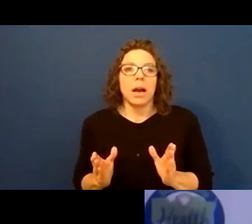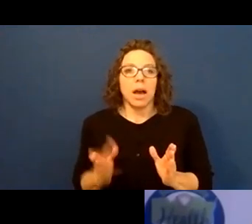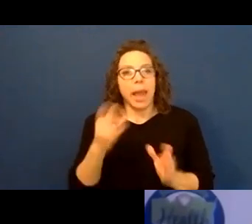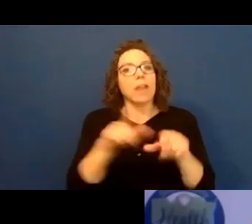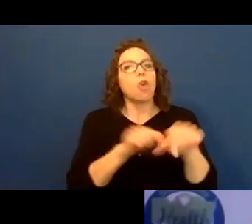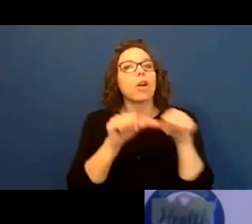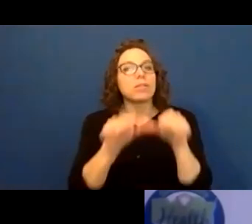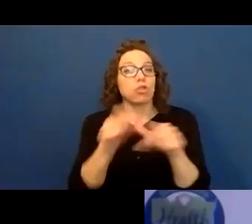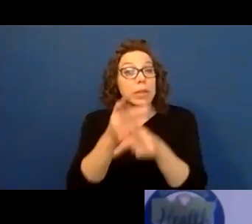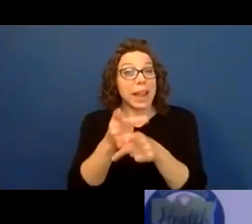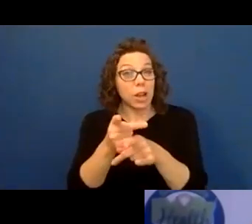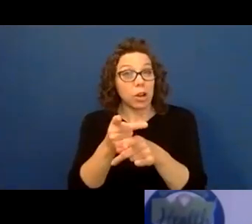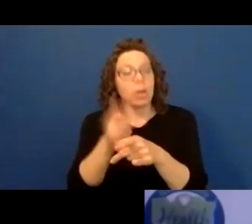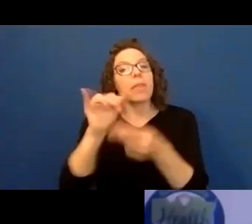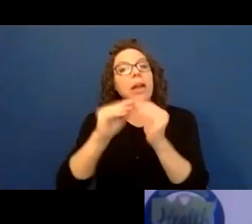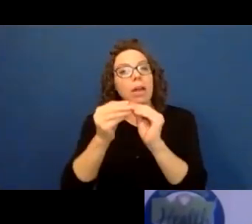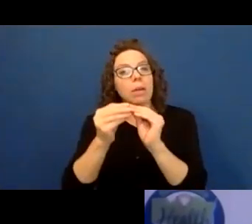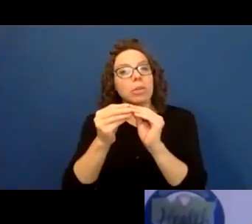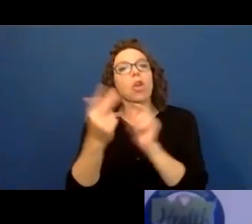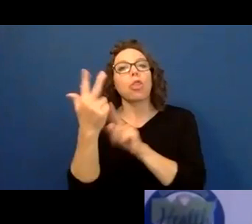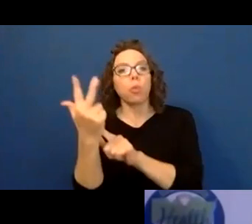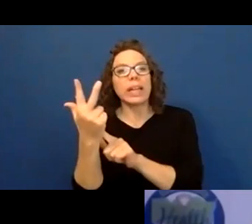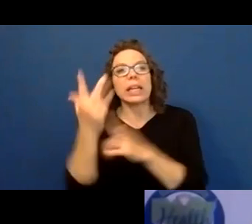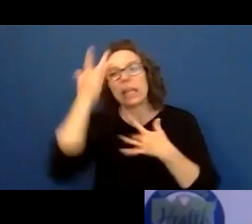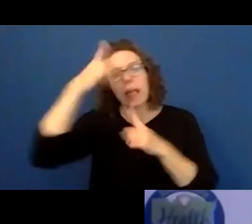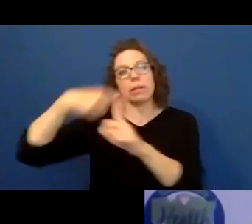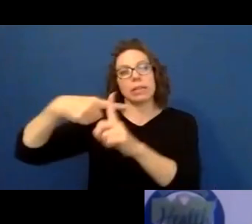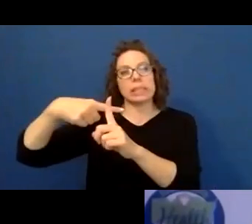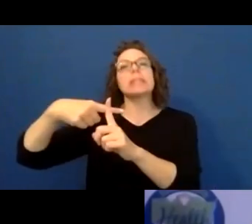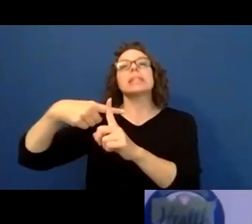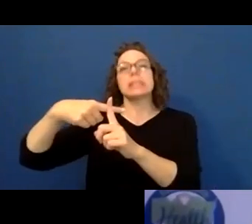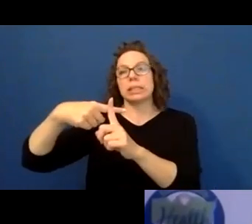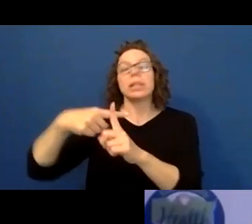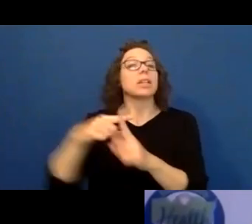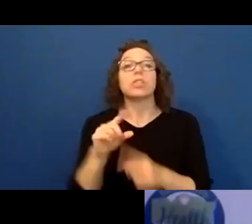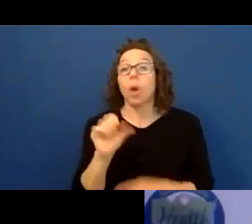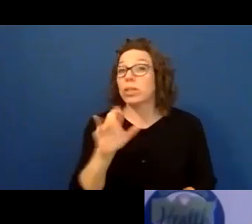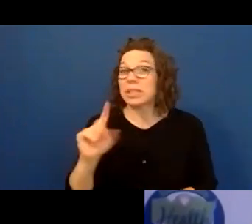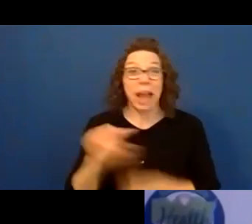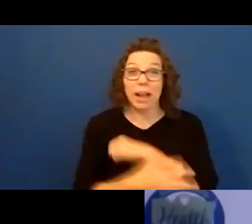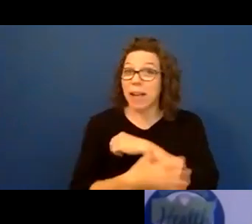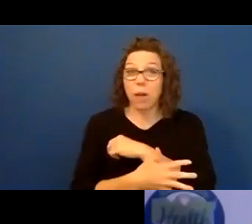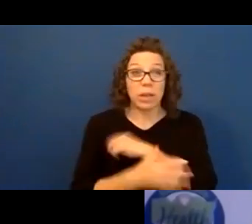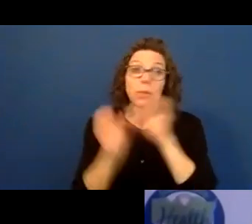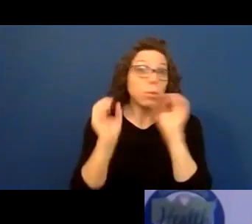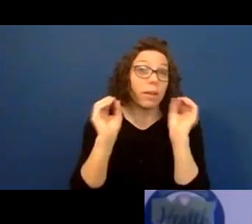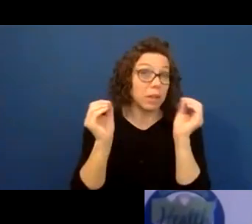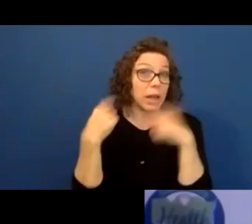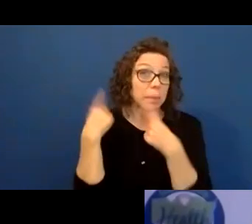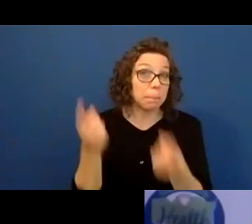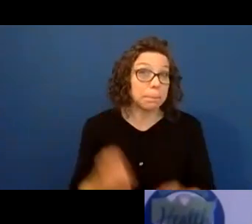long-term care facilities, that number is 3 illnesses. So there have been none to announce in Scott County.